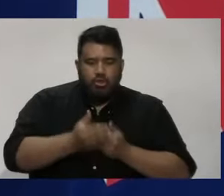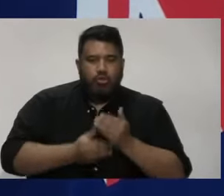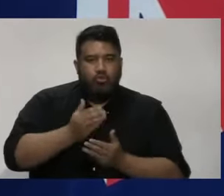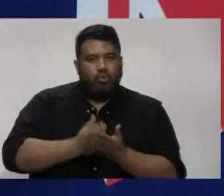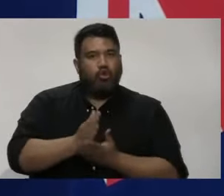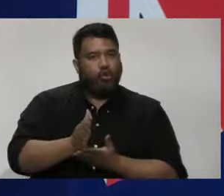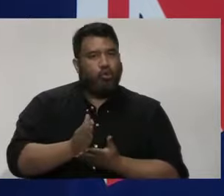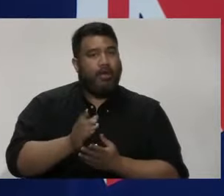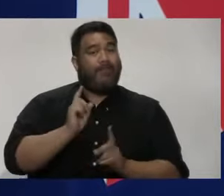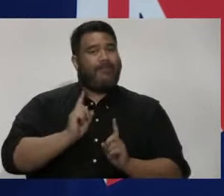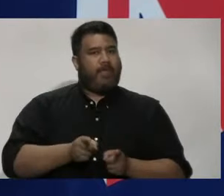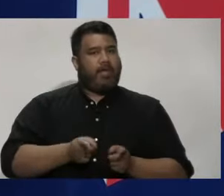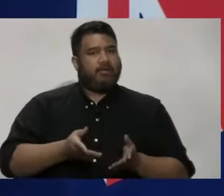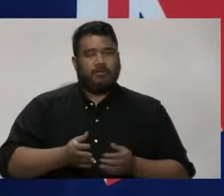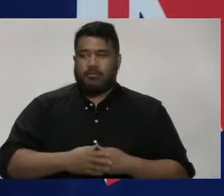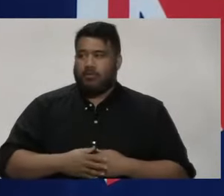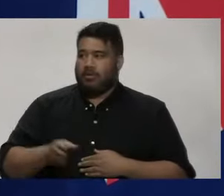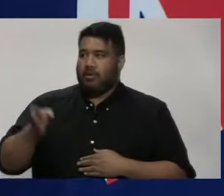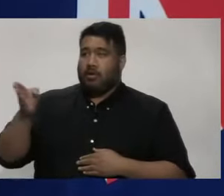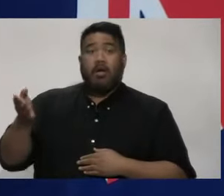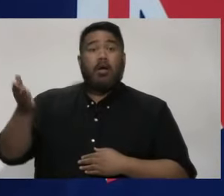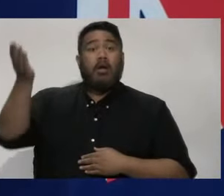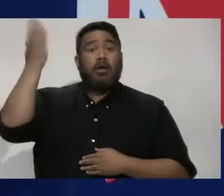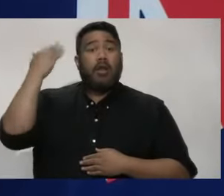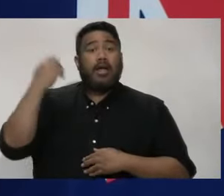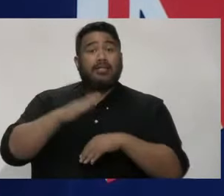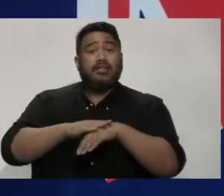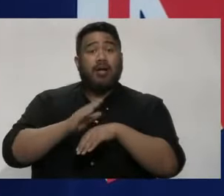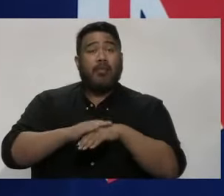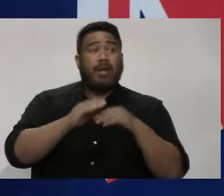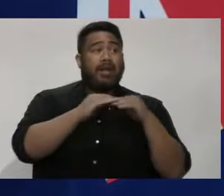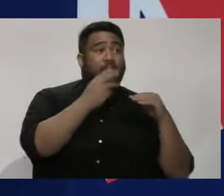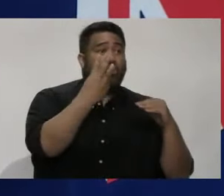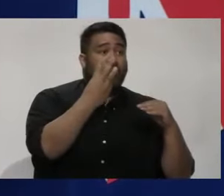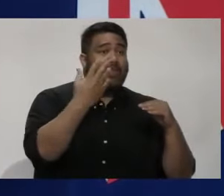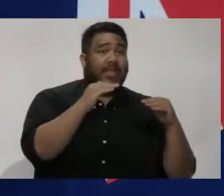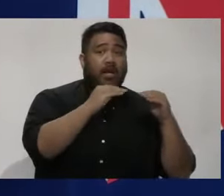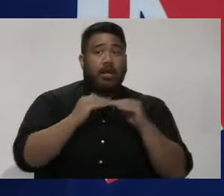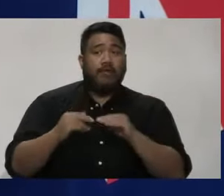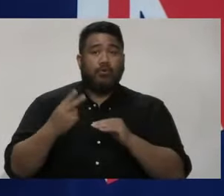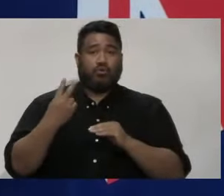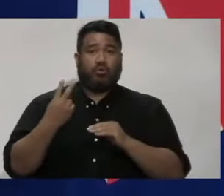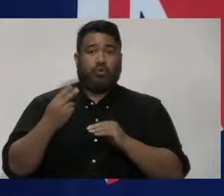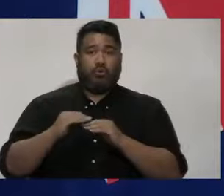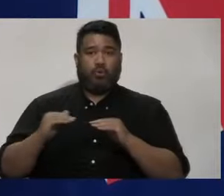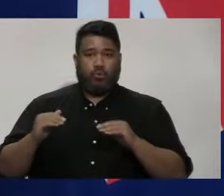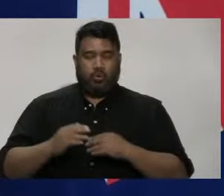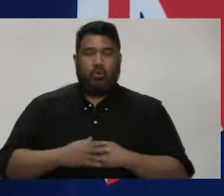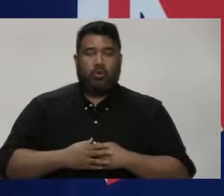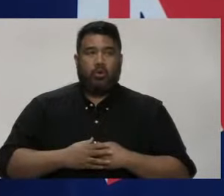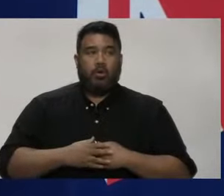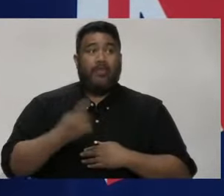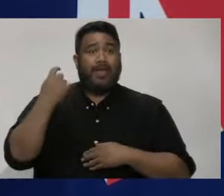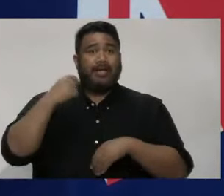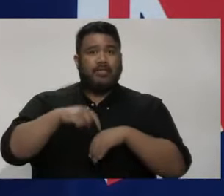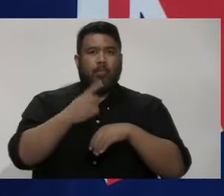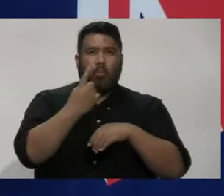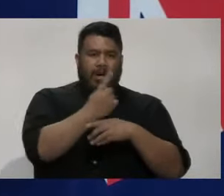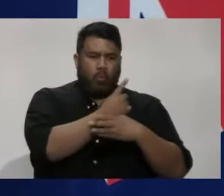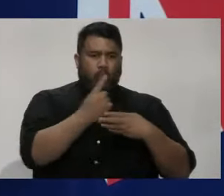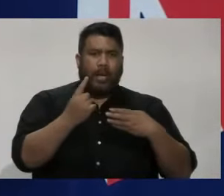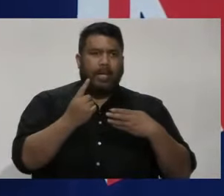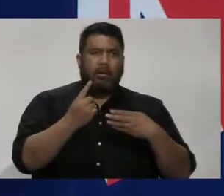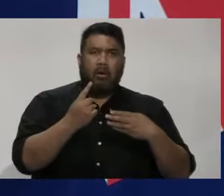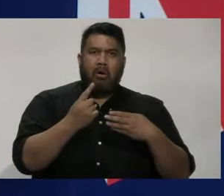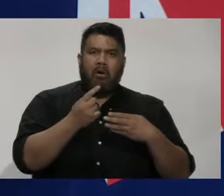Time we went from level 3 to level 2, we had almost a week of very low case numbers. We had 3 days in a row of 0. Why do we only need